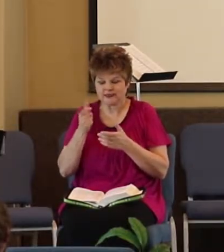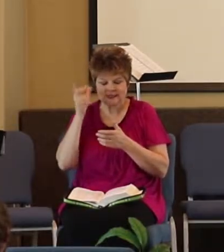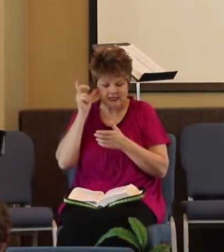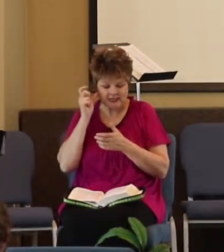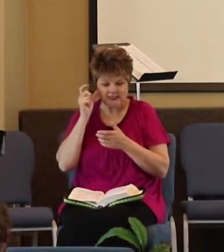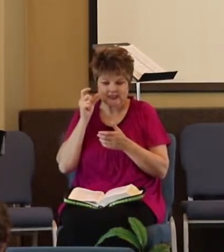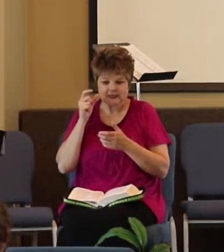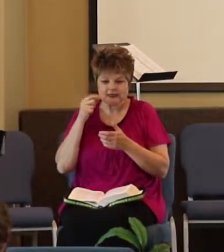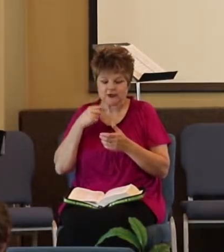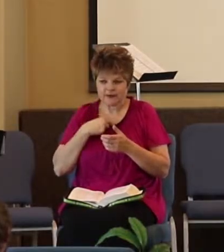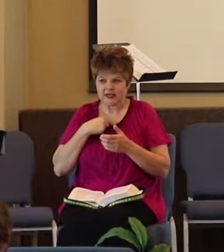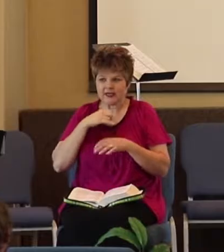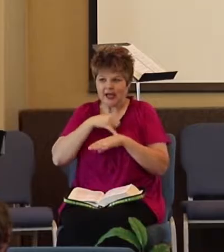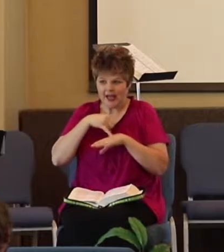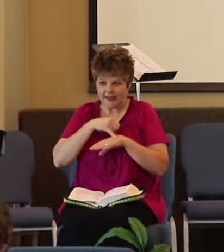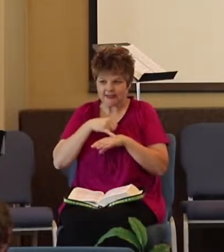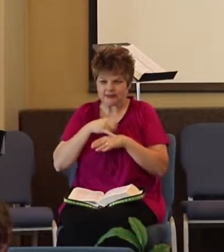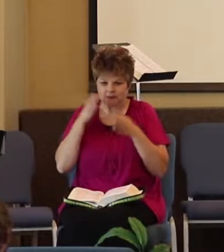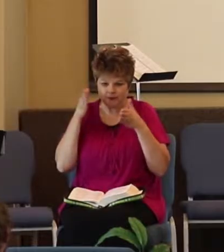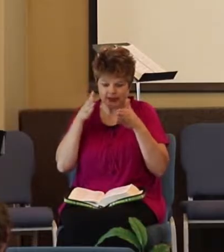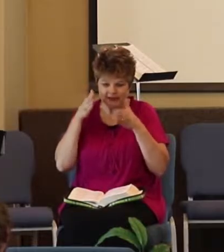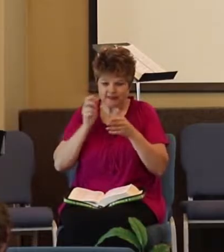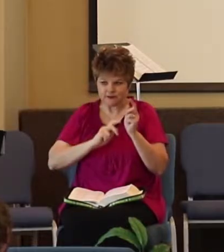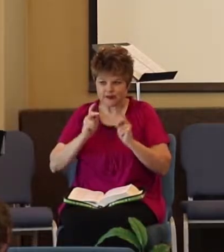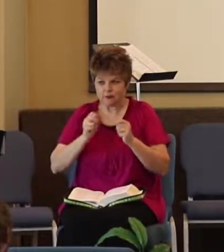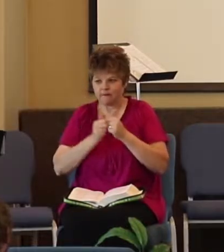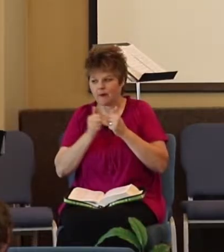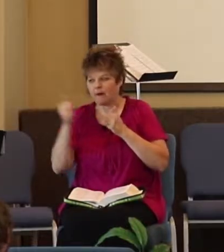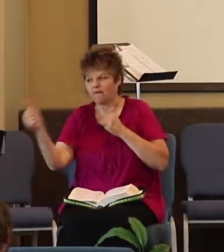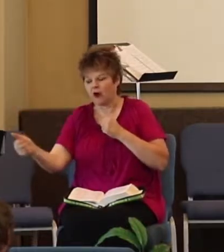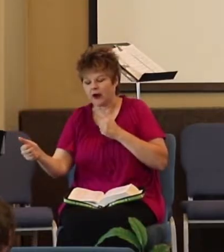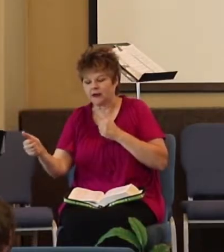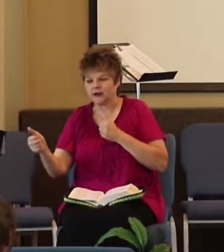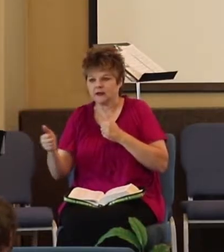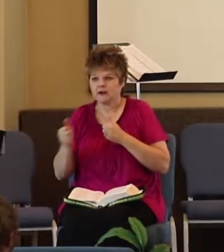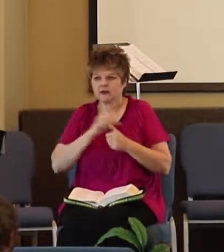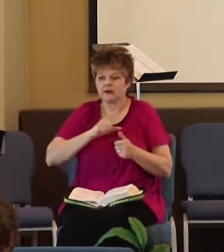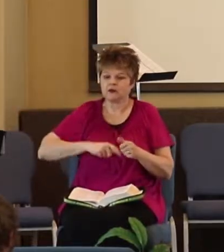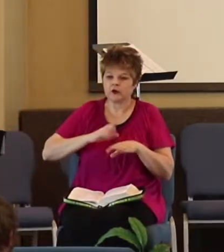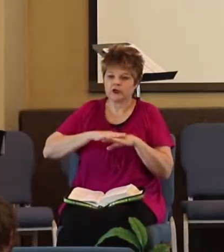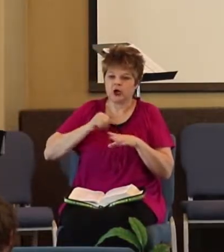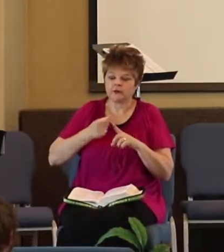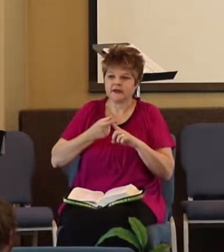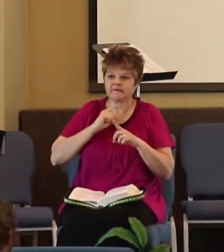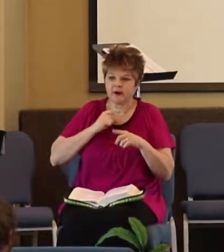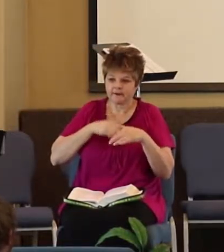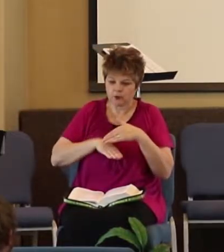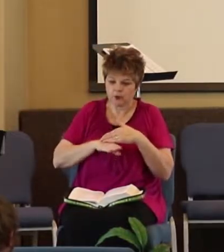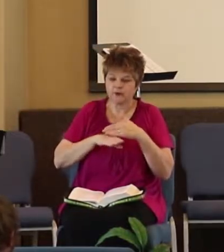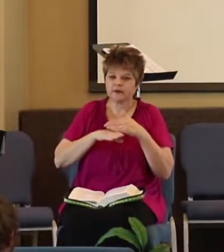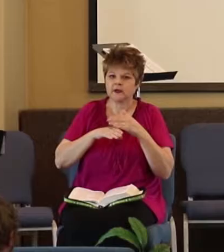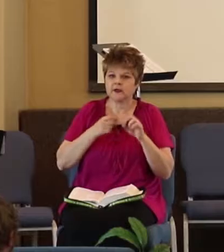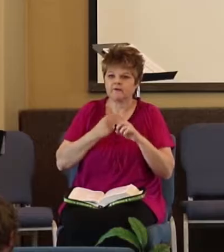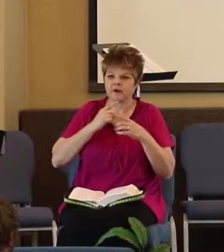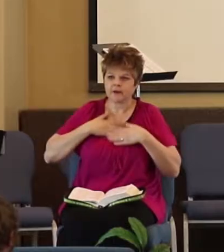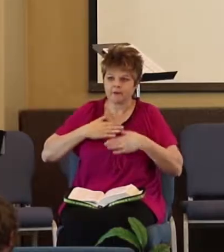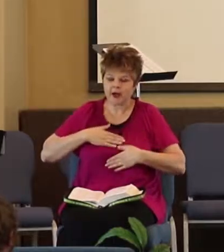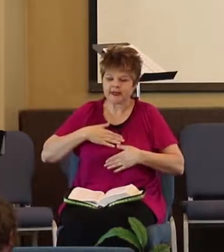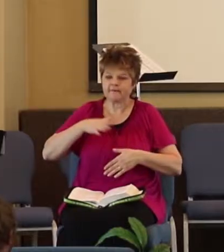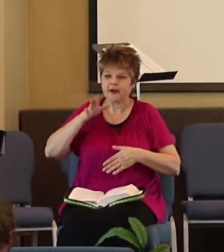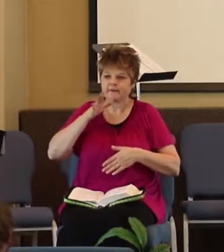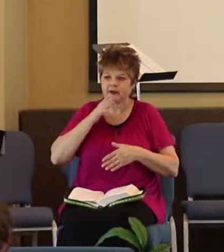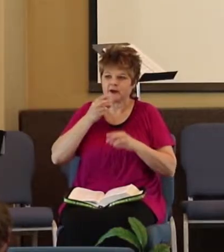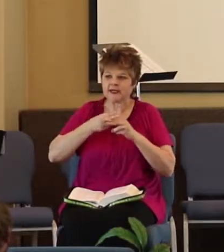me, O islands, and pay attention, you people from afar. The Lord called me from the womb. From the body of my mother,